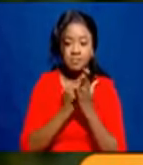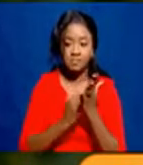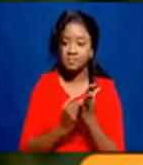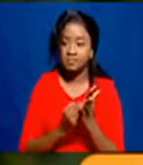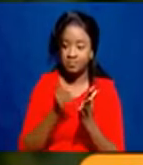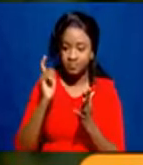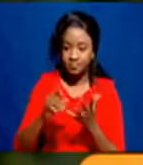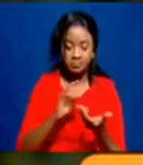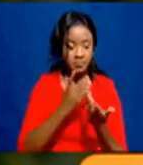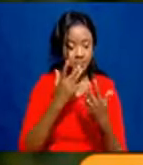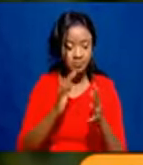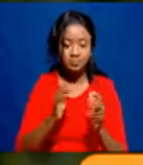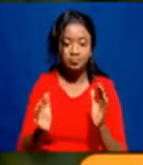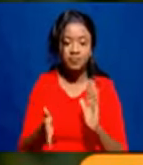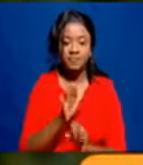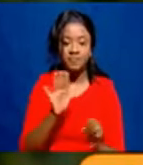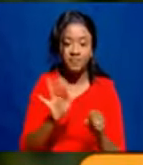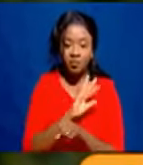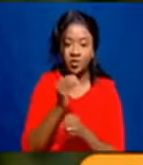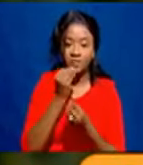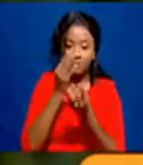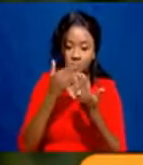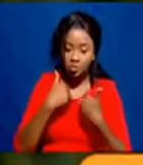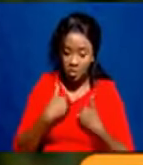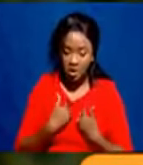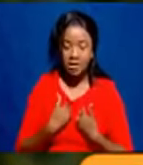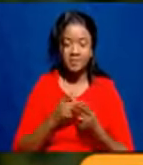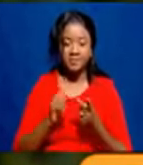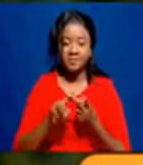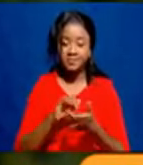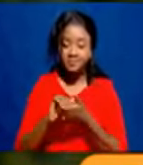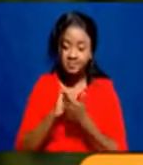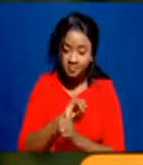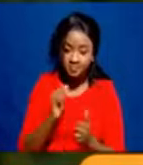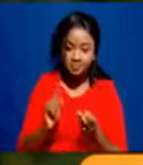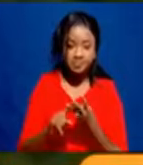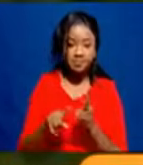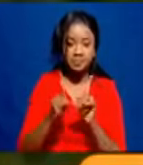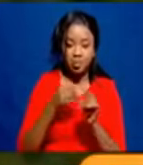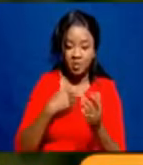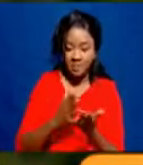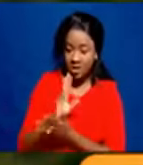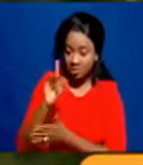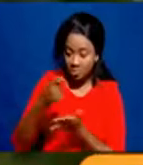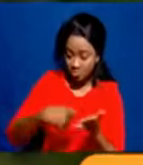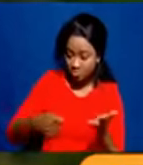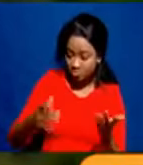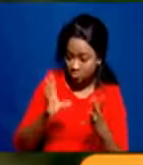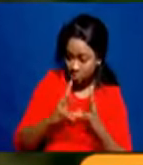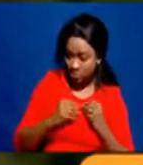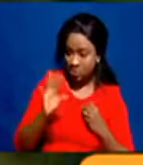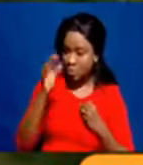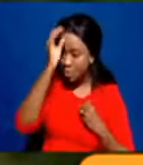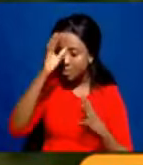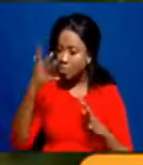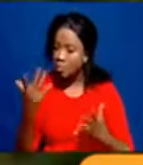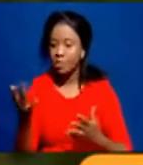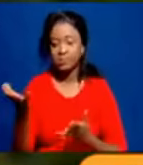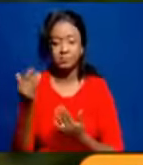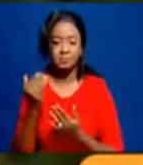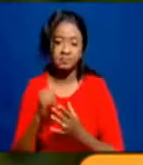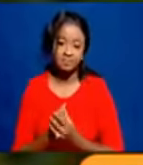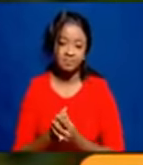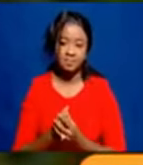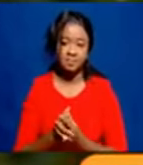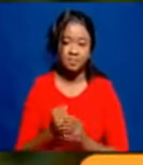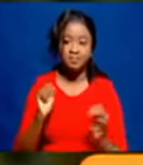been engaged, has been informed, and has been given the right to give their views. There has never been a project